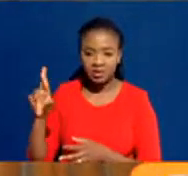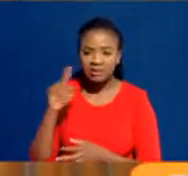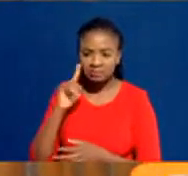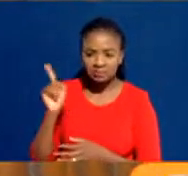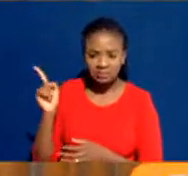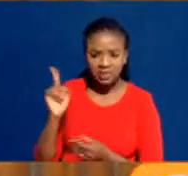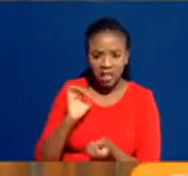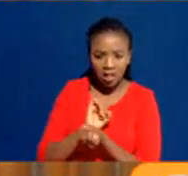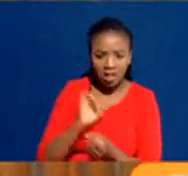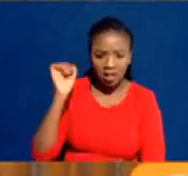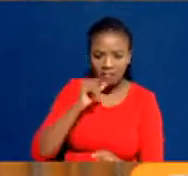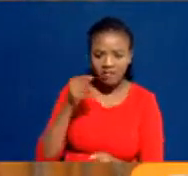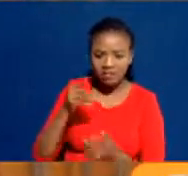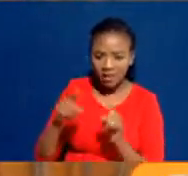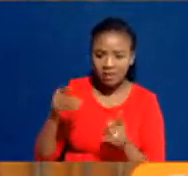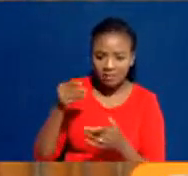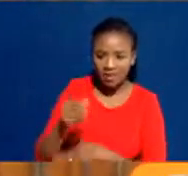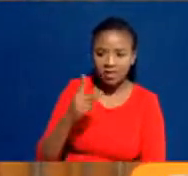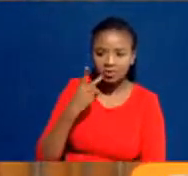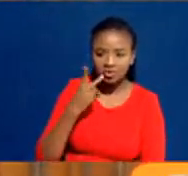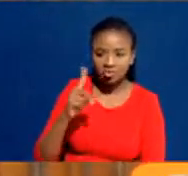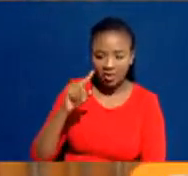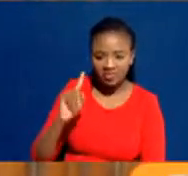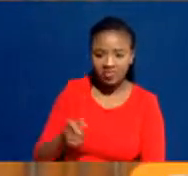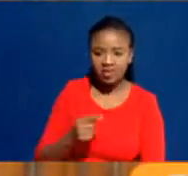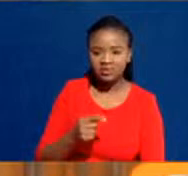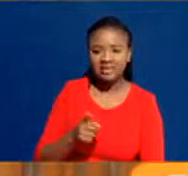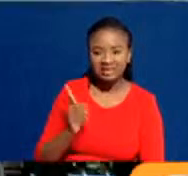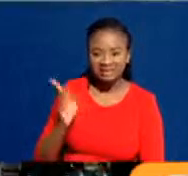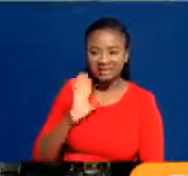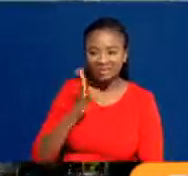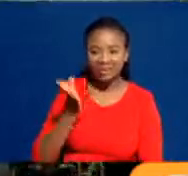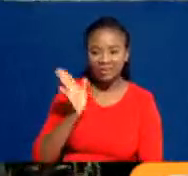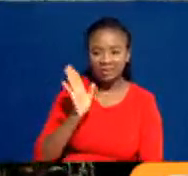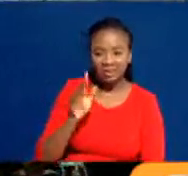200,000 shillings cash bail, will resume next week.